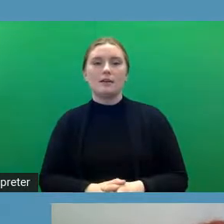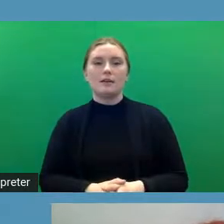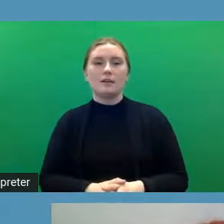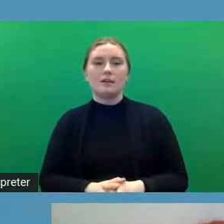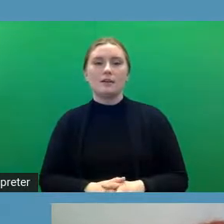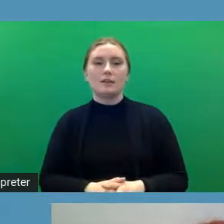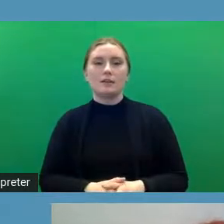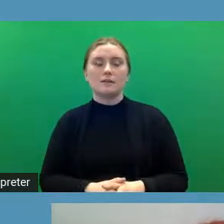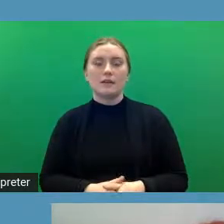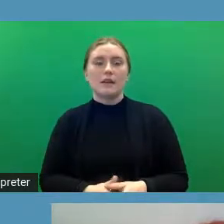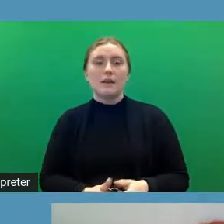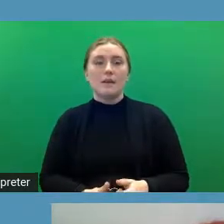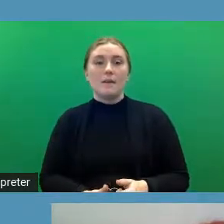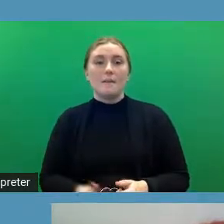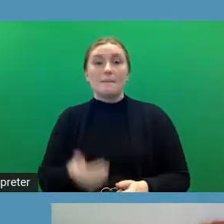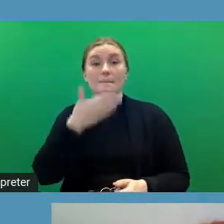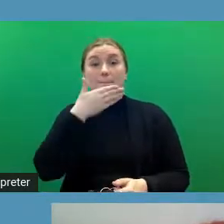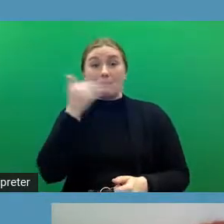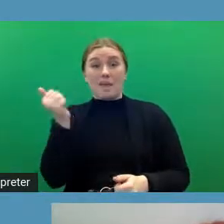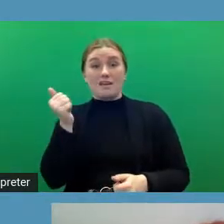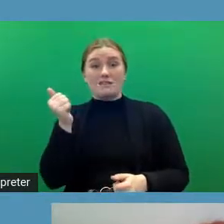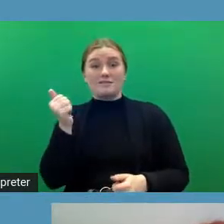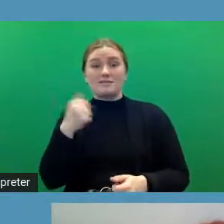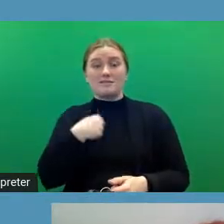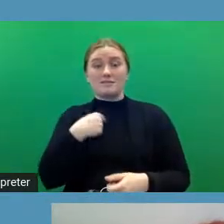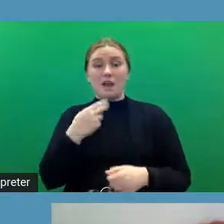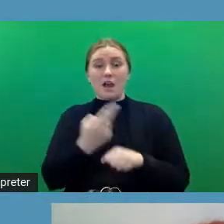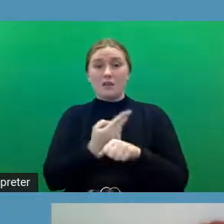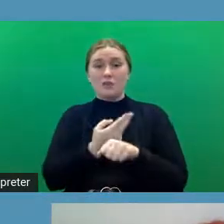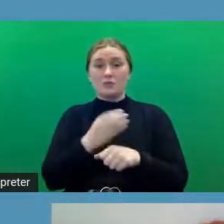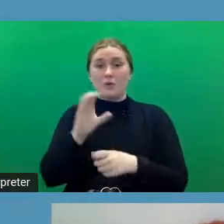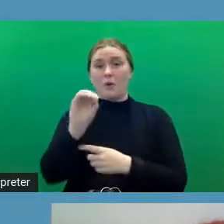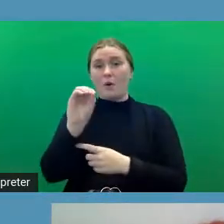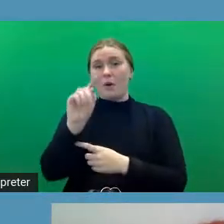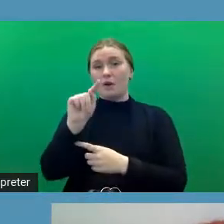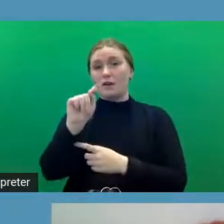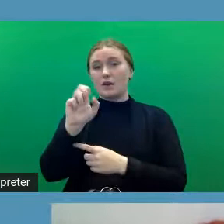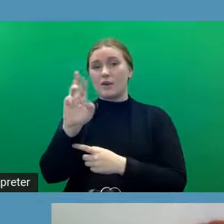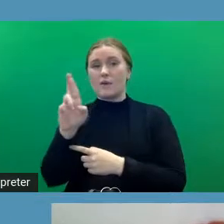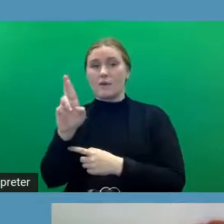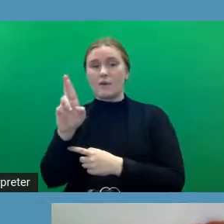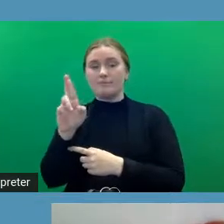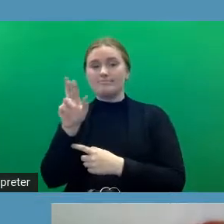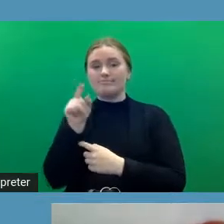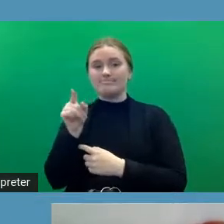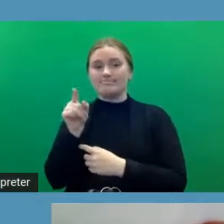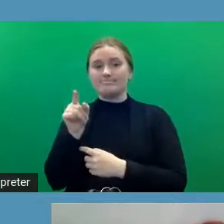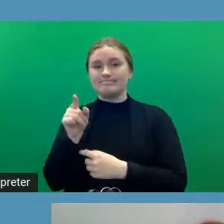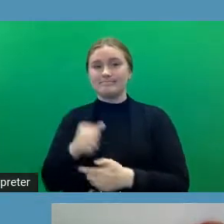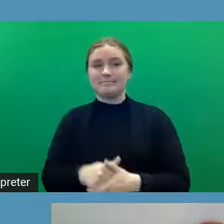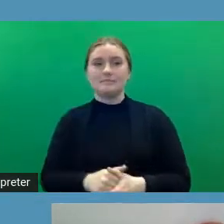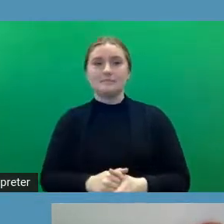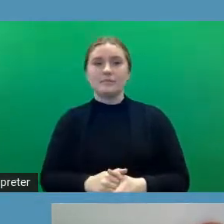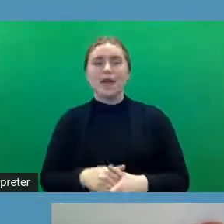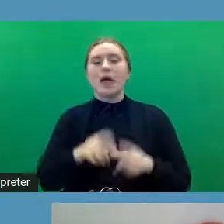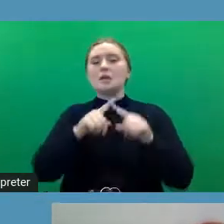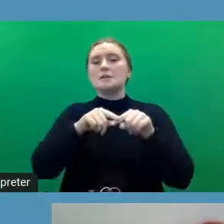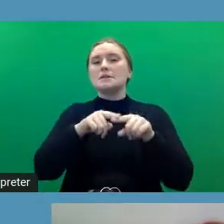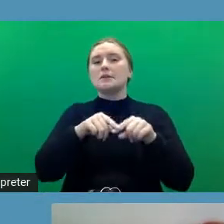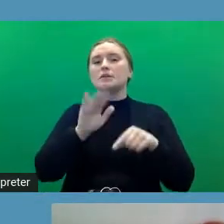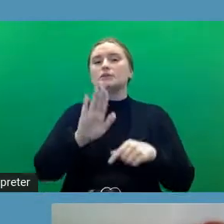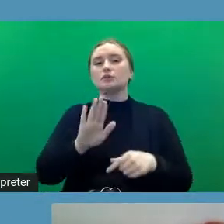Otter to be, and this was because we were using Zoom specifically. And so it also depends on what your delivery platform